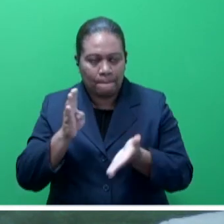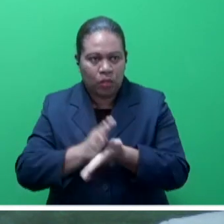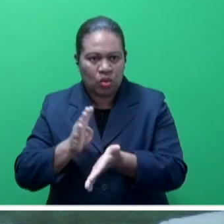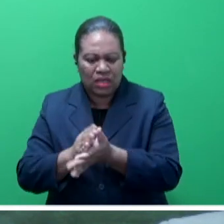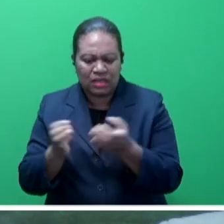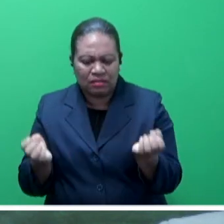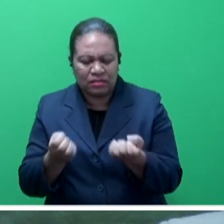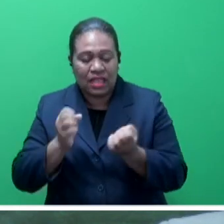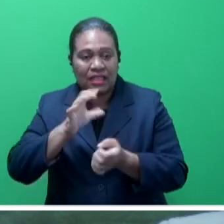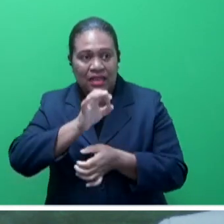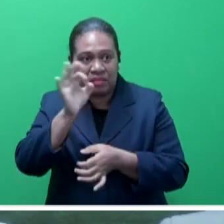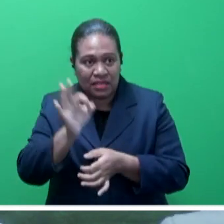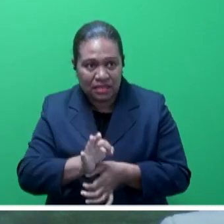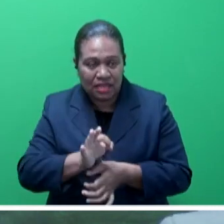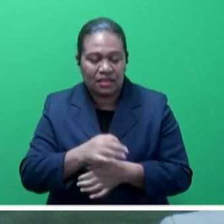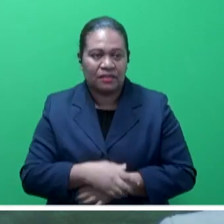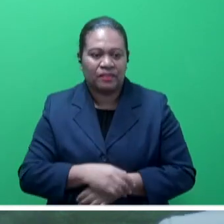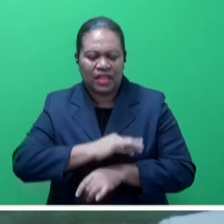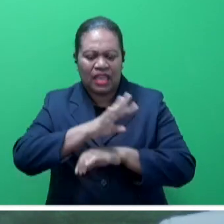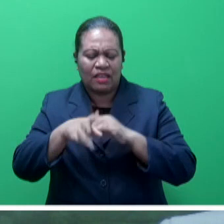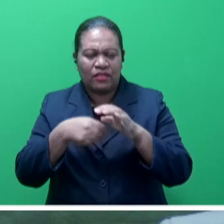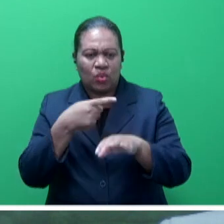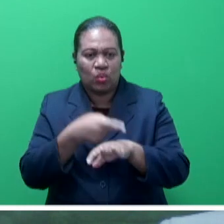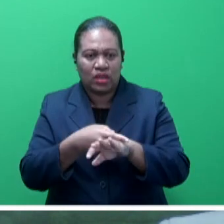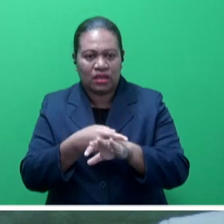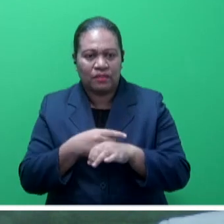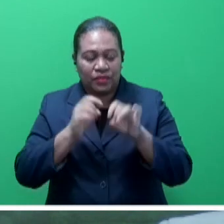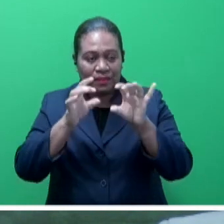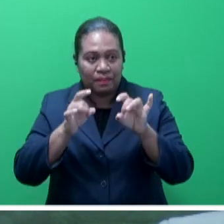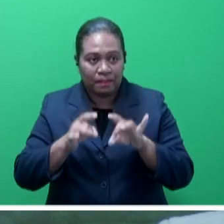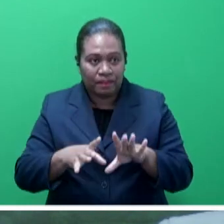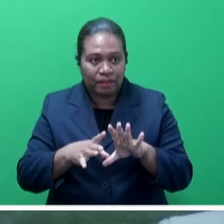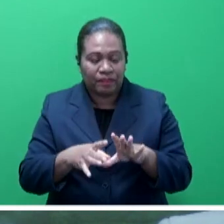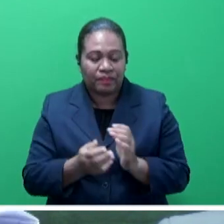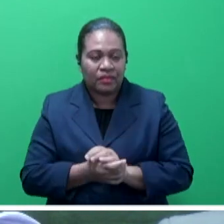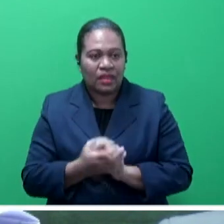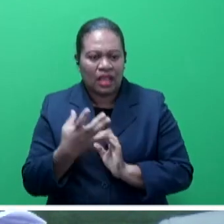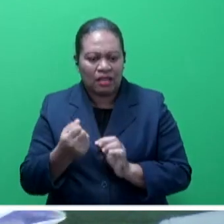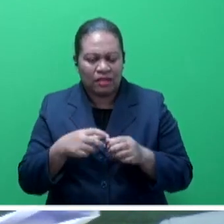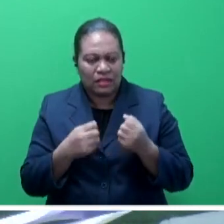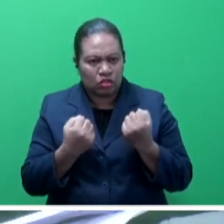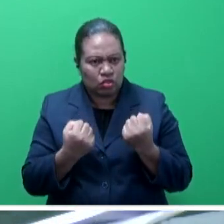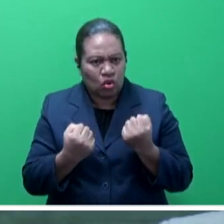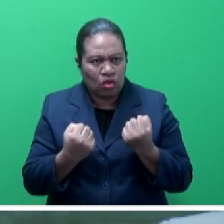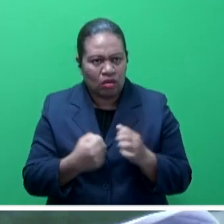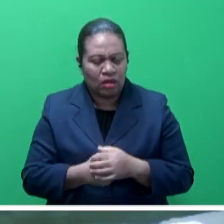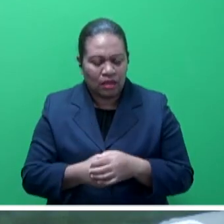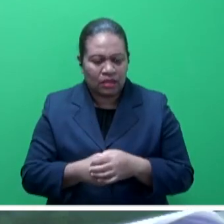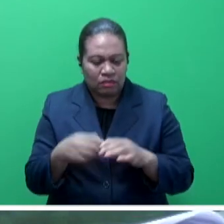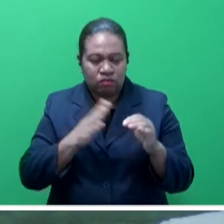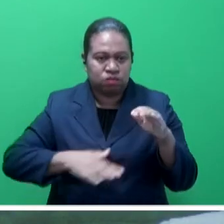rate of 10% paced every week. For Australia, the bookings are on a steady growth and is sitting at 21%